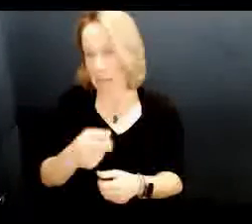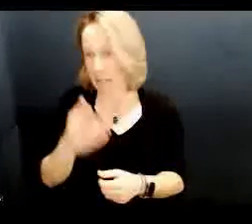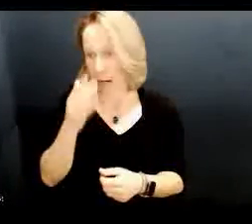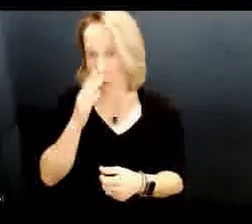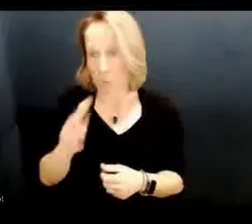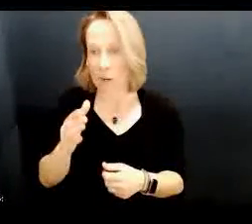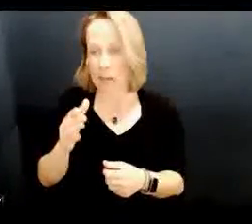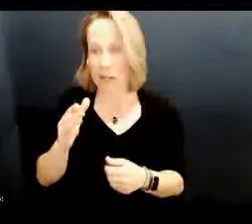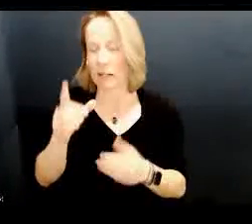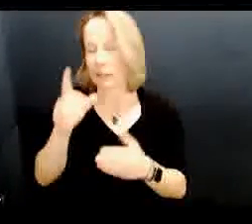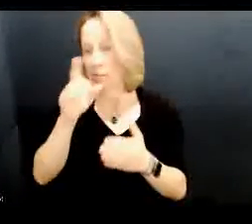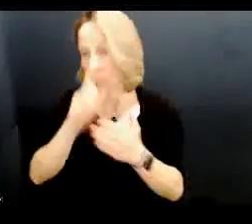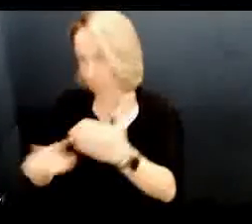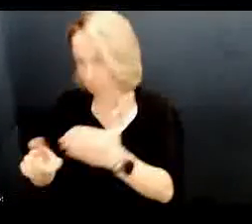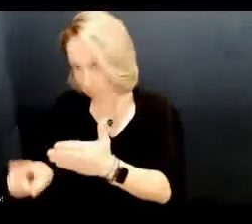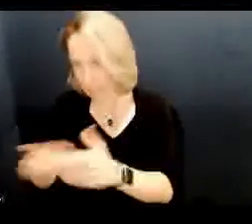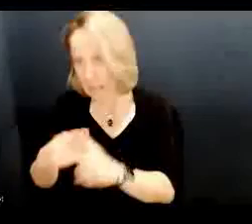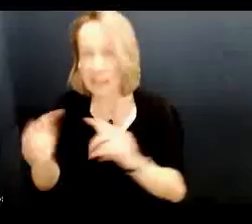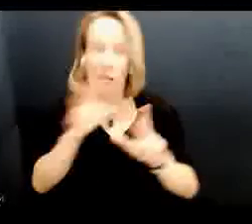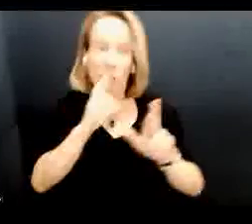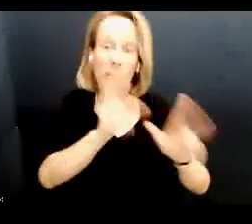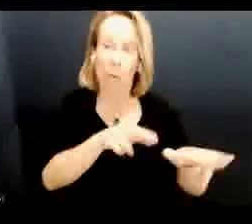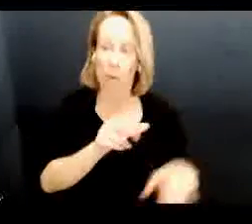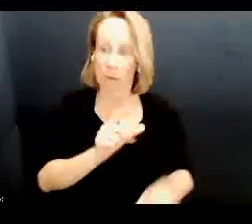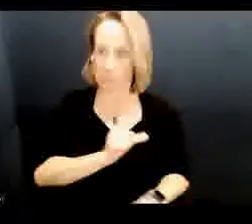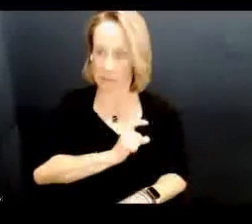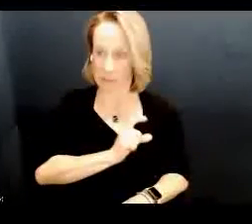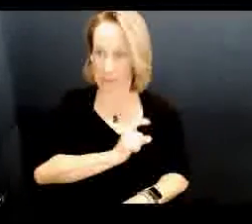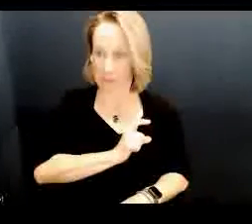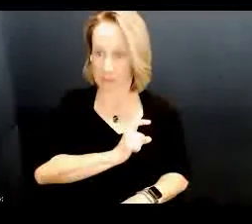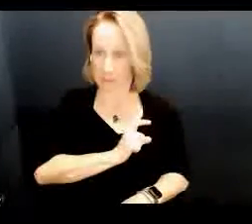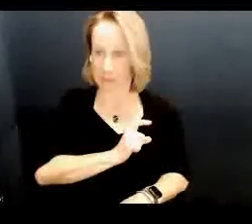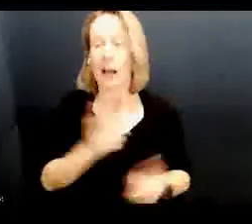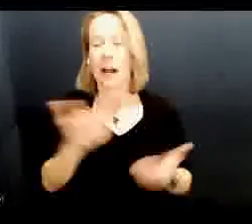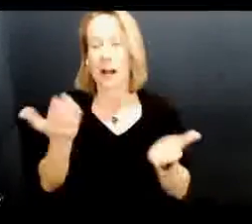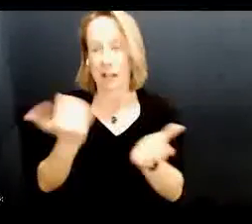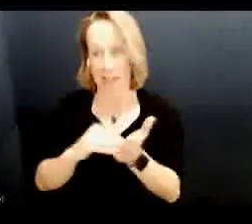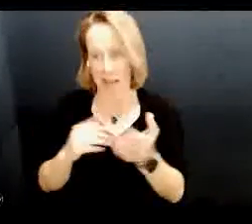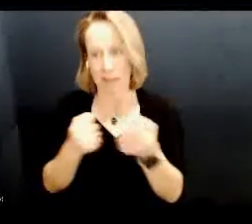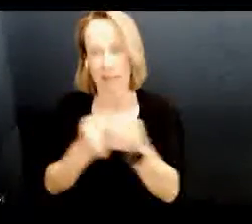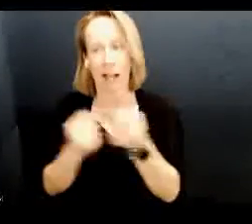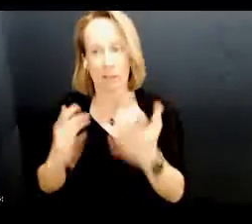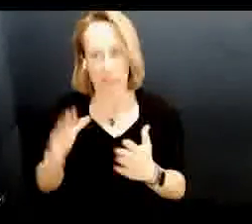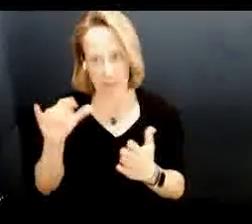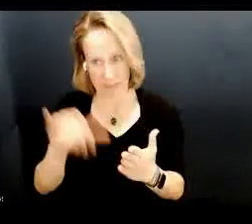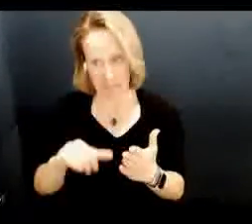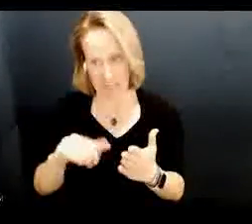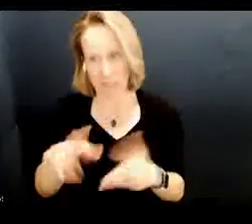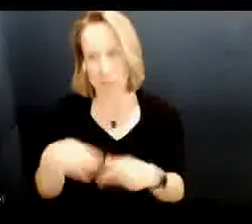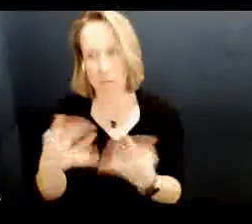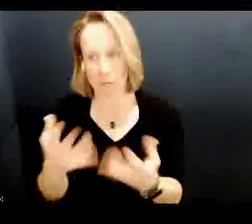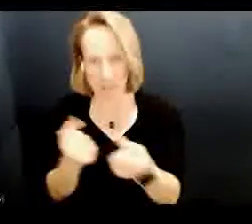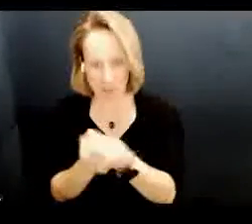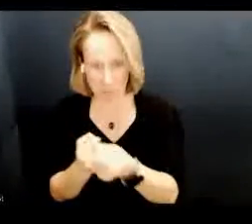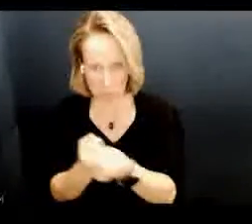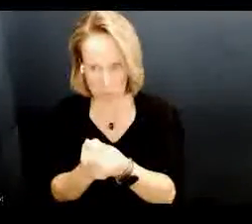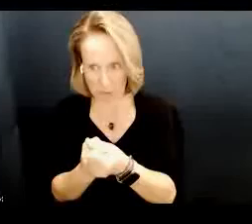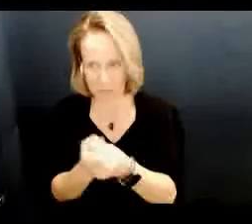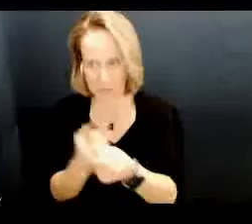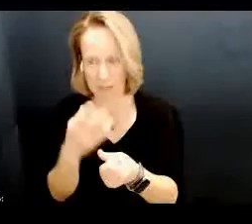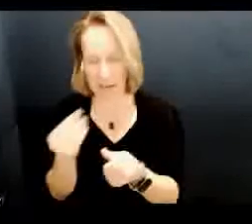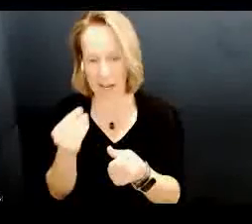hospital again provides the forensic exam, the advocate again stays to provide support and information about the